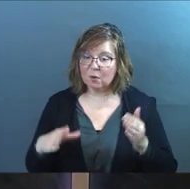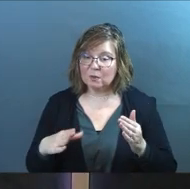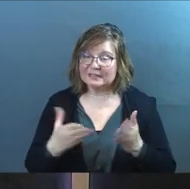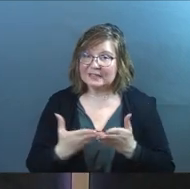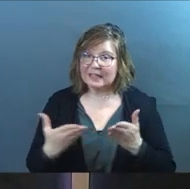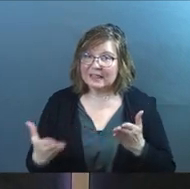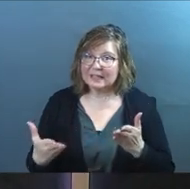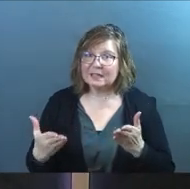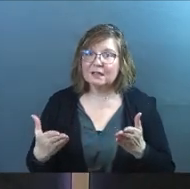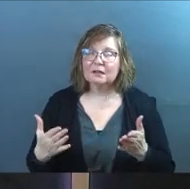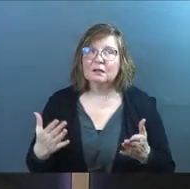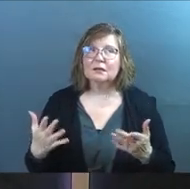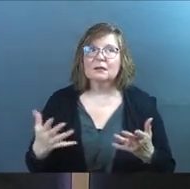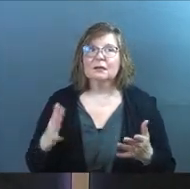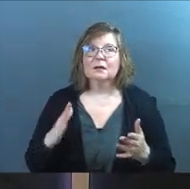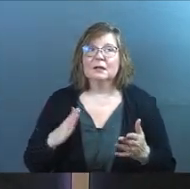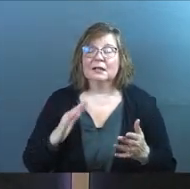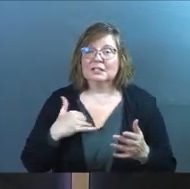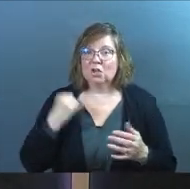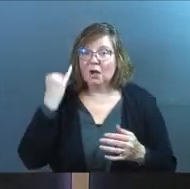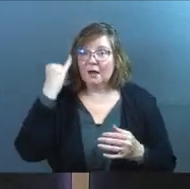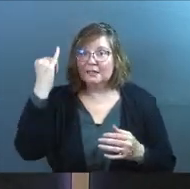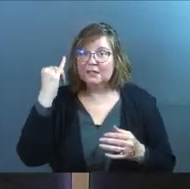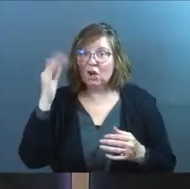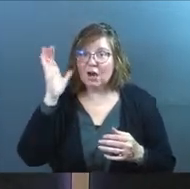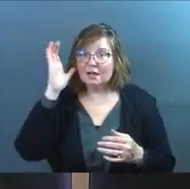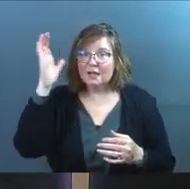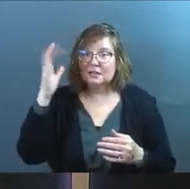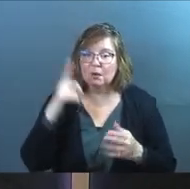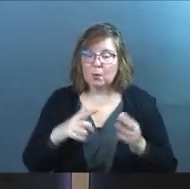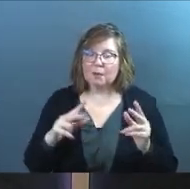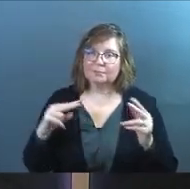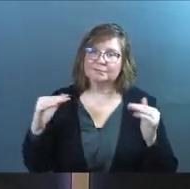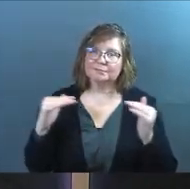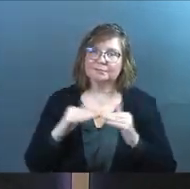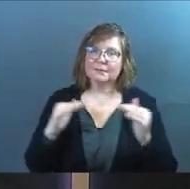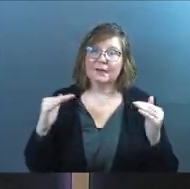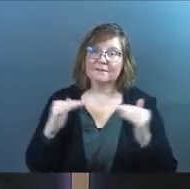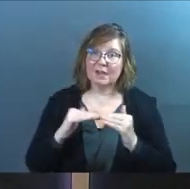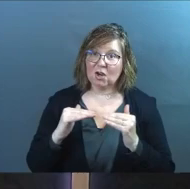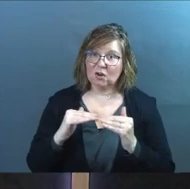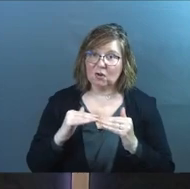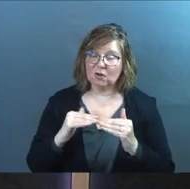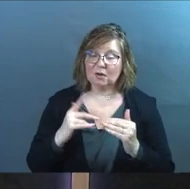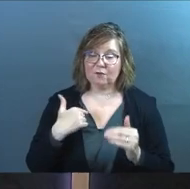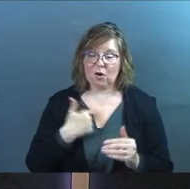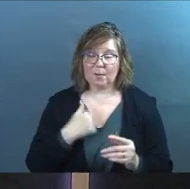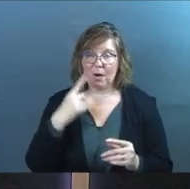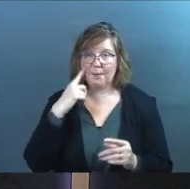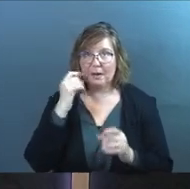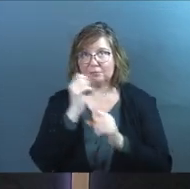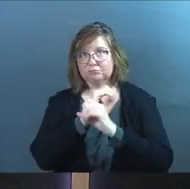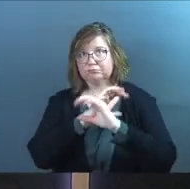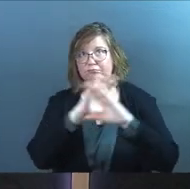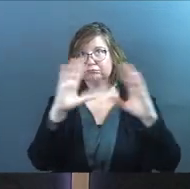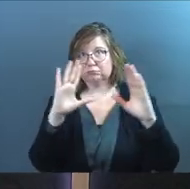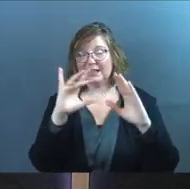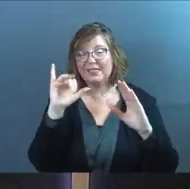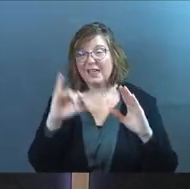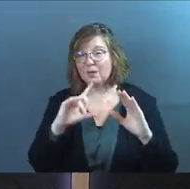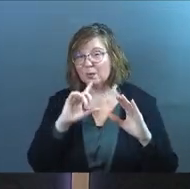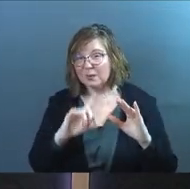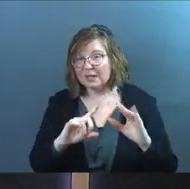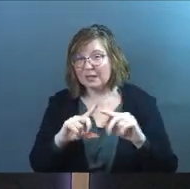Is it the thing? Is our idea, our concept of what is fair from our minds, is that what we should really